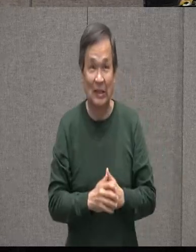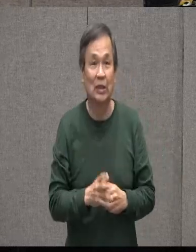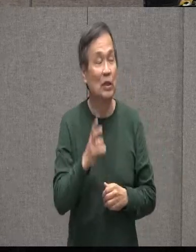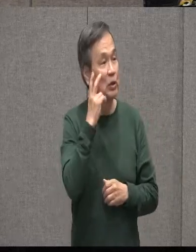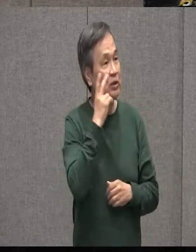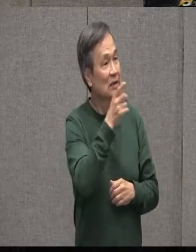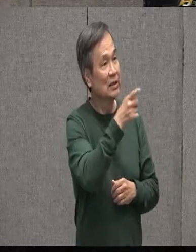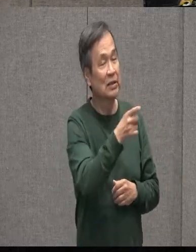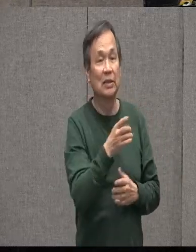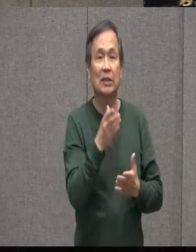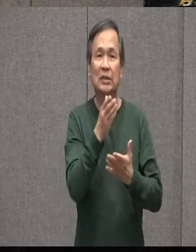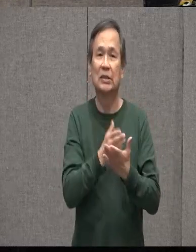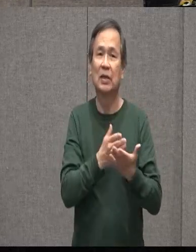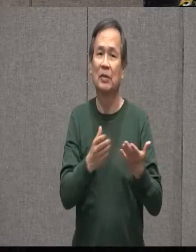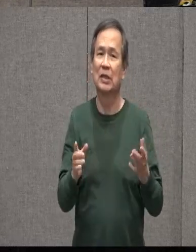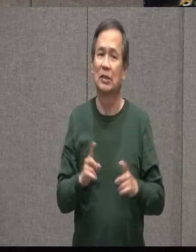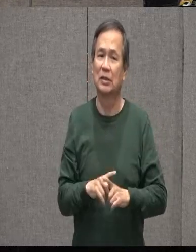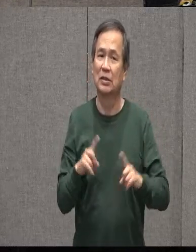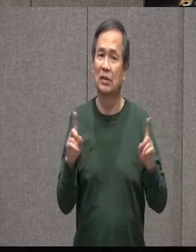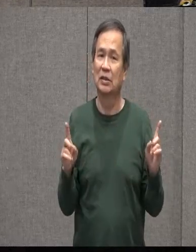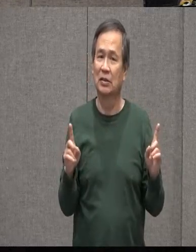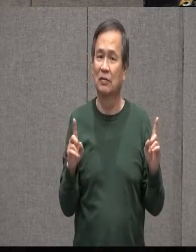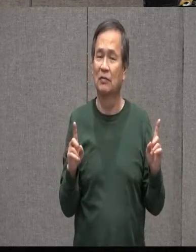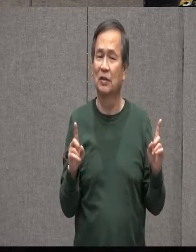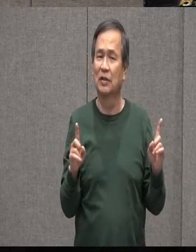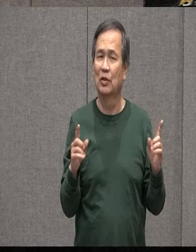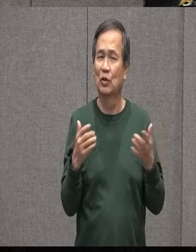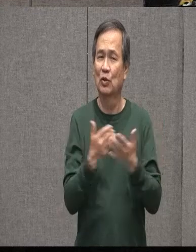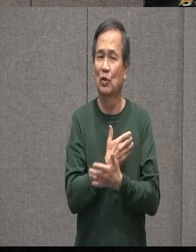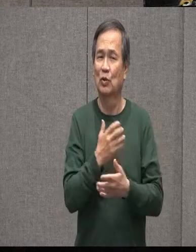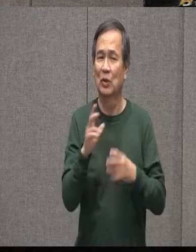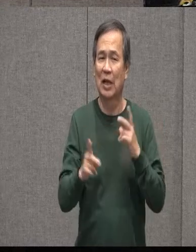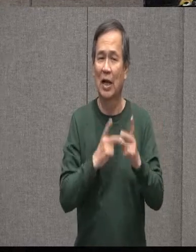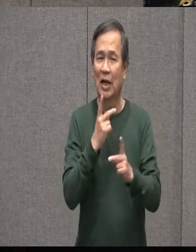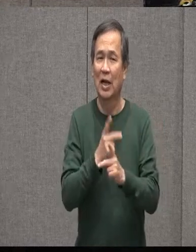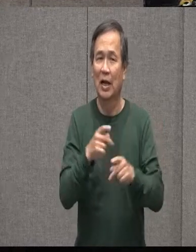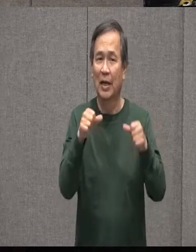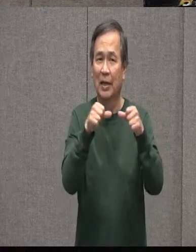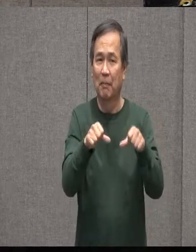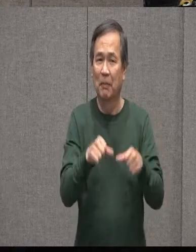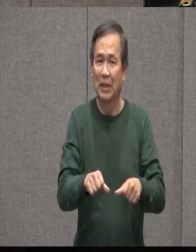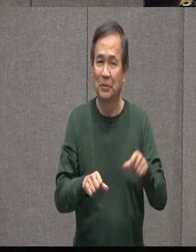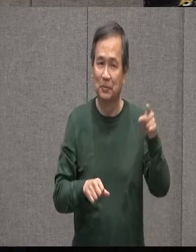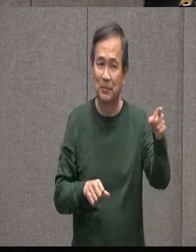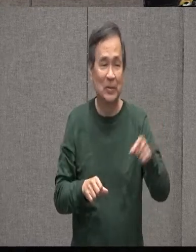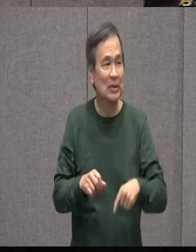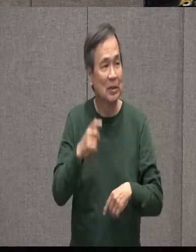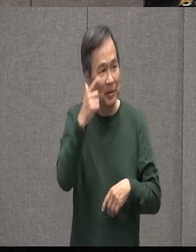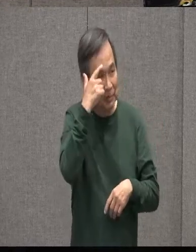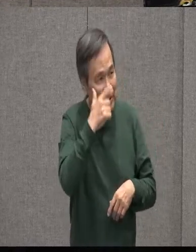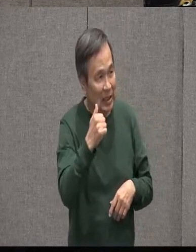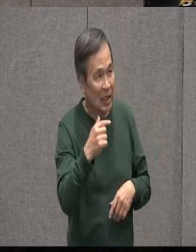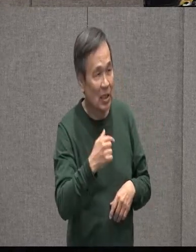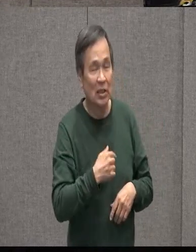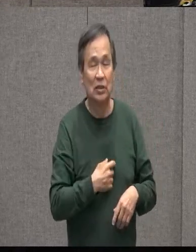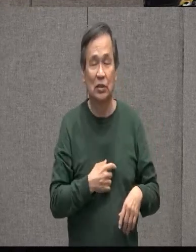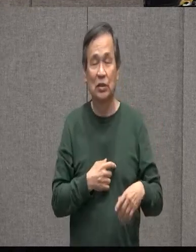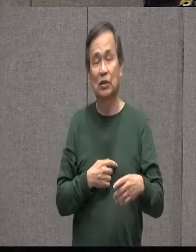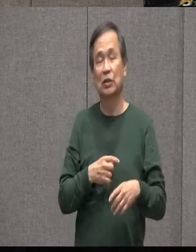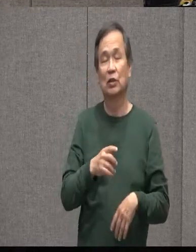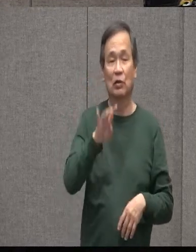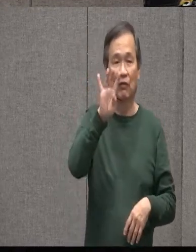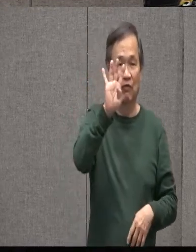And what it is it's an actual puzzle for, it's set upon a grid. In this case, it's set upon